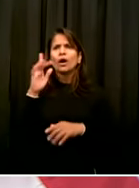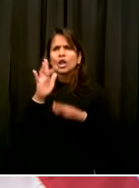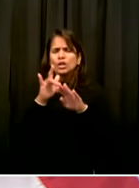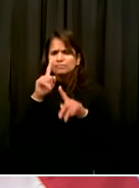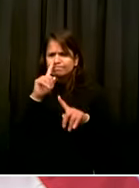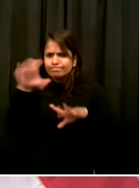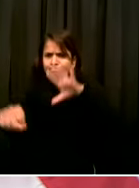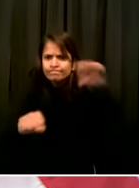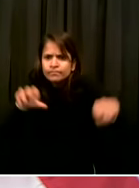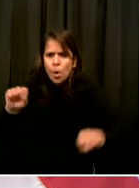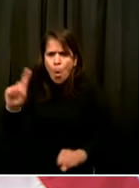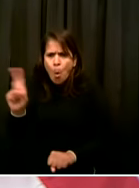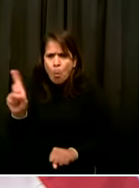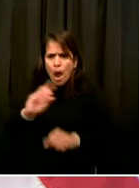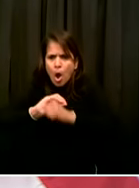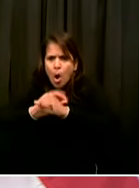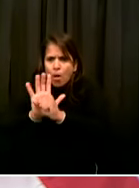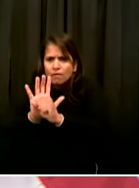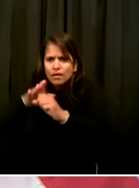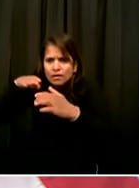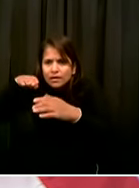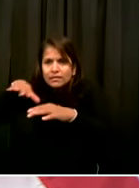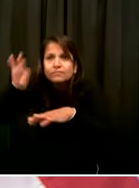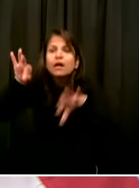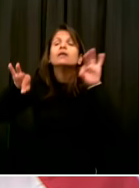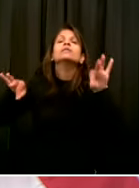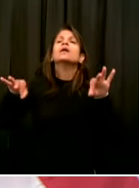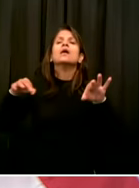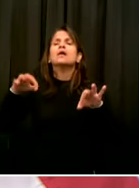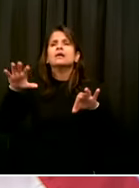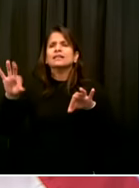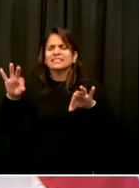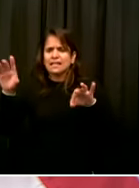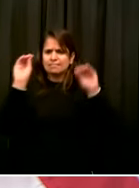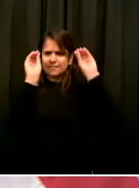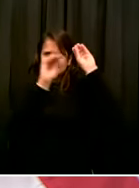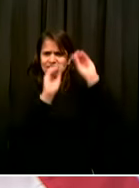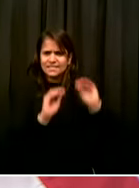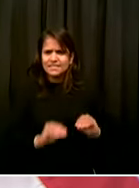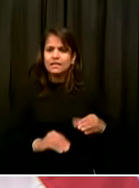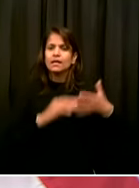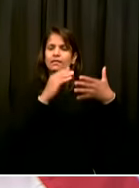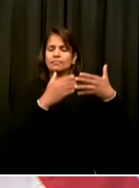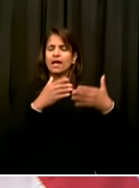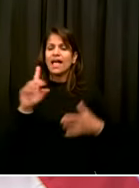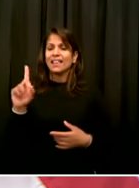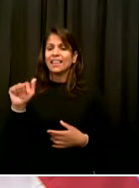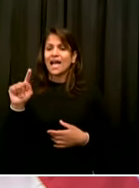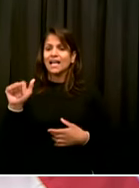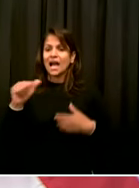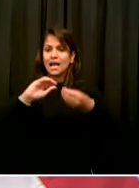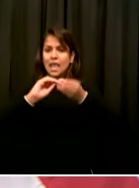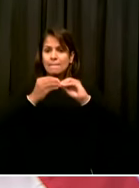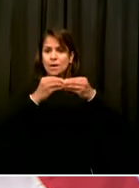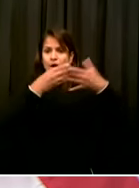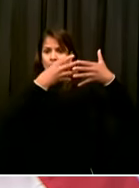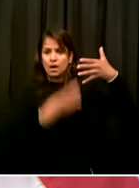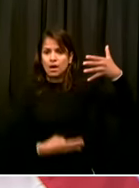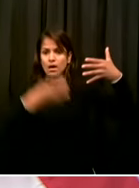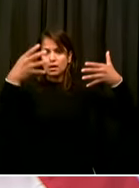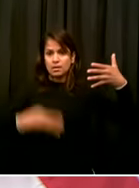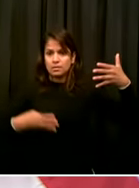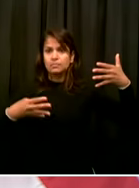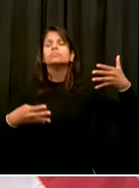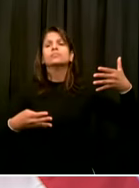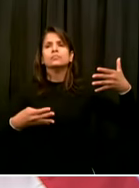of the indicators, you know, that we're already following. But to your point about wastewater epidemiology specifically, it is something that the